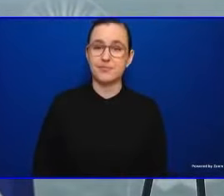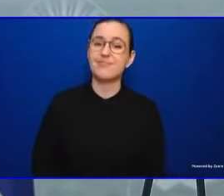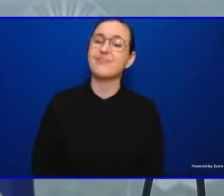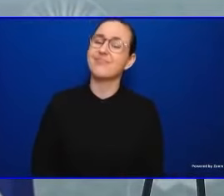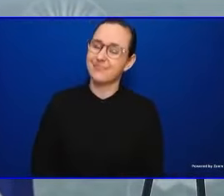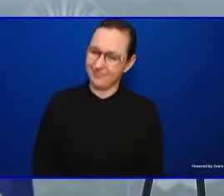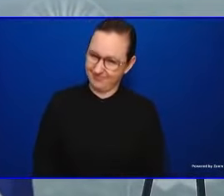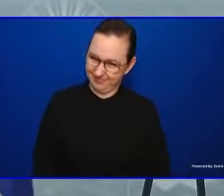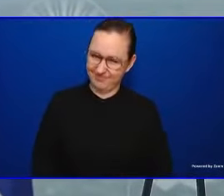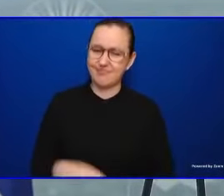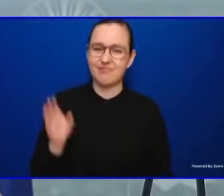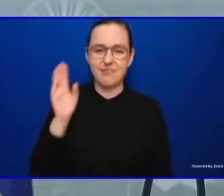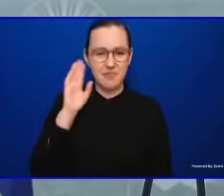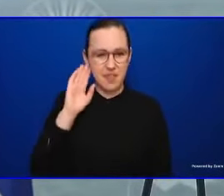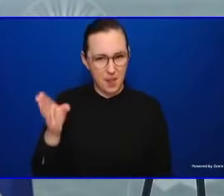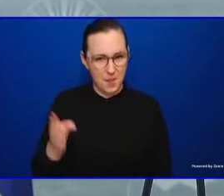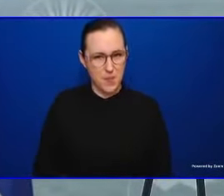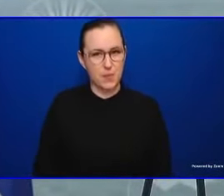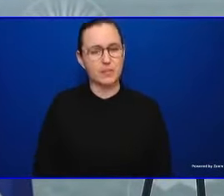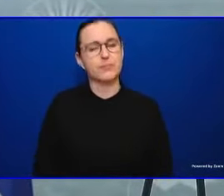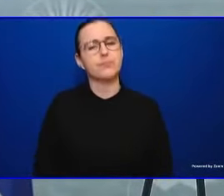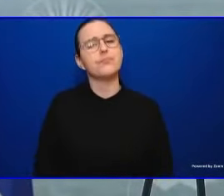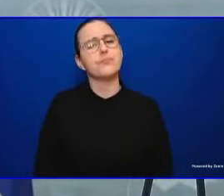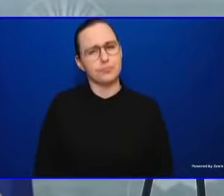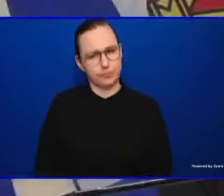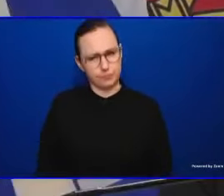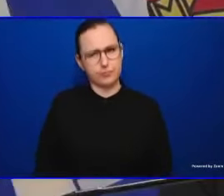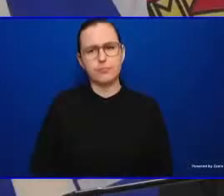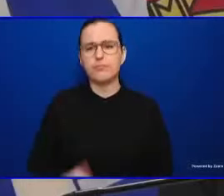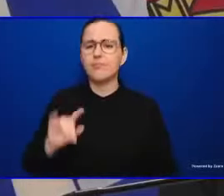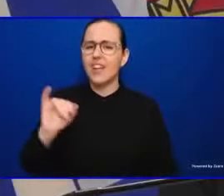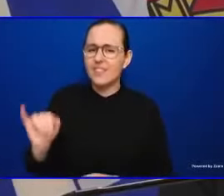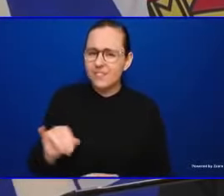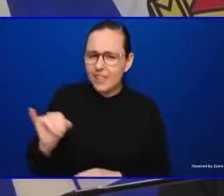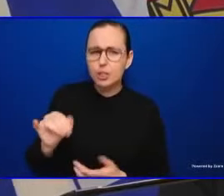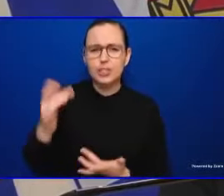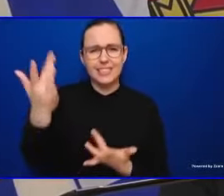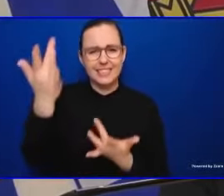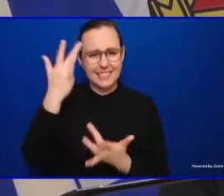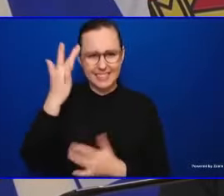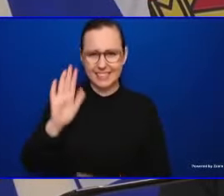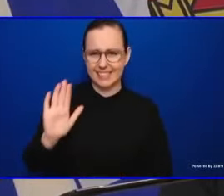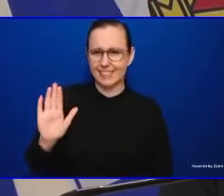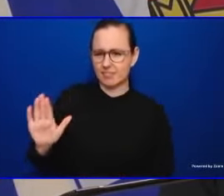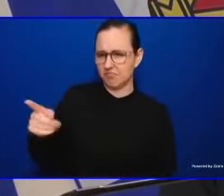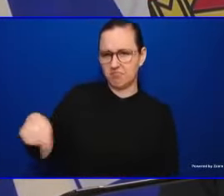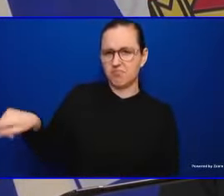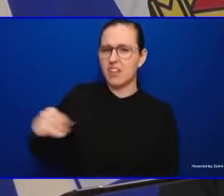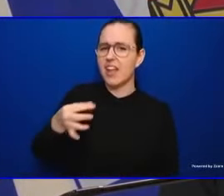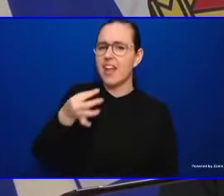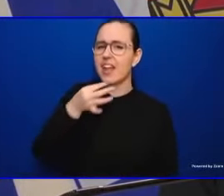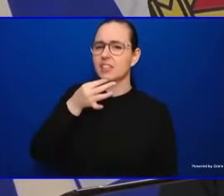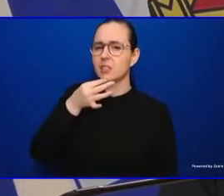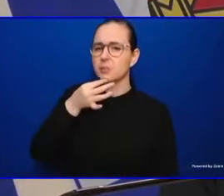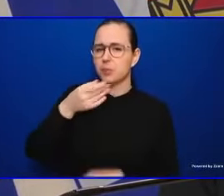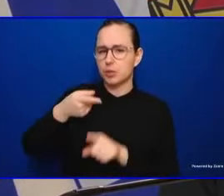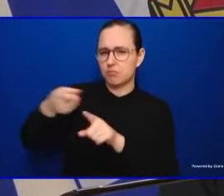Infection disease expert at Stanford and expert at told us that your guidance earlier this week